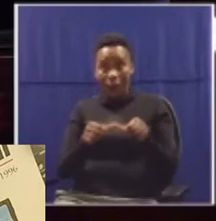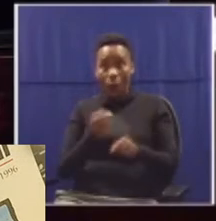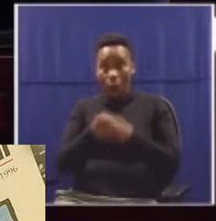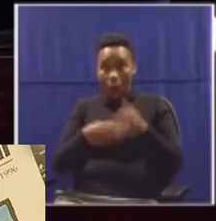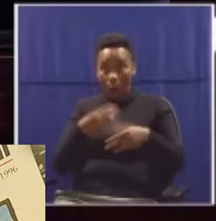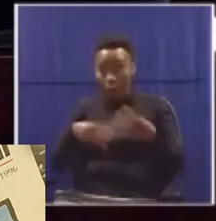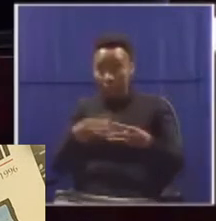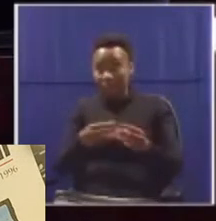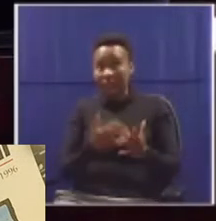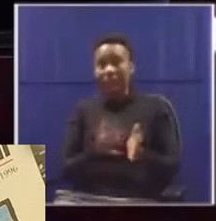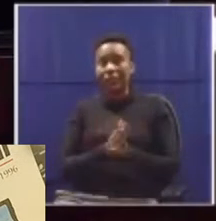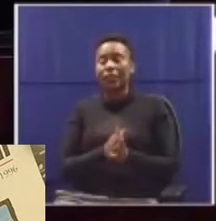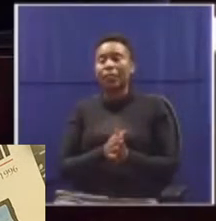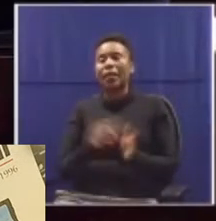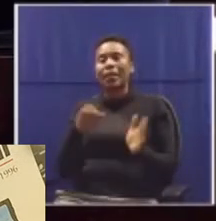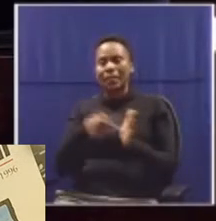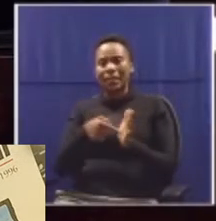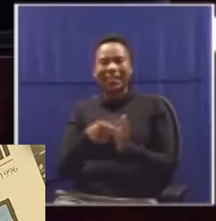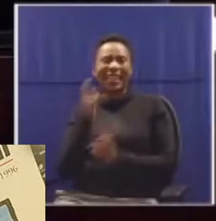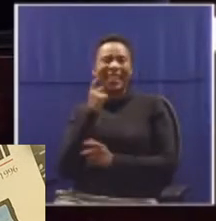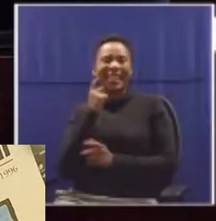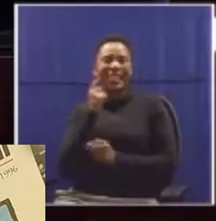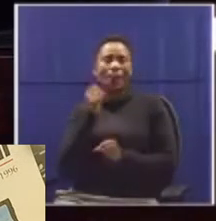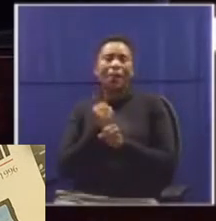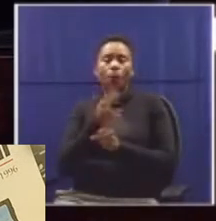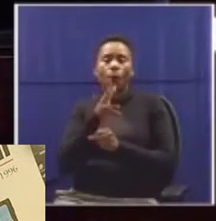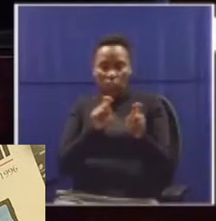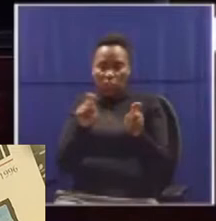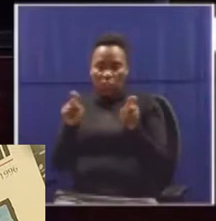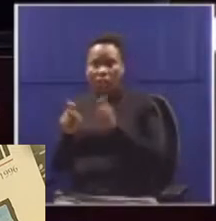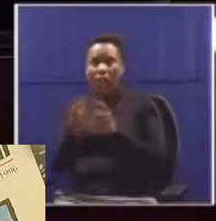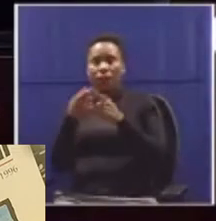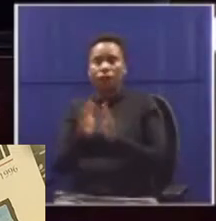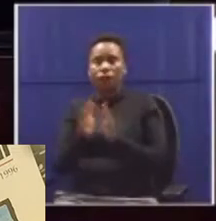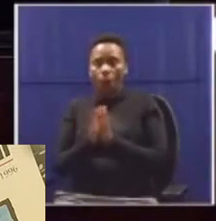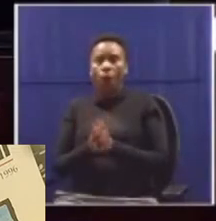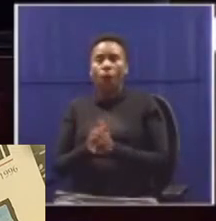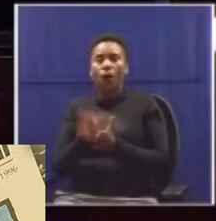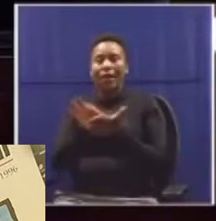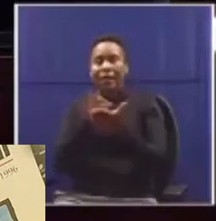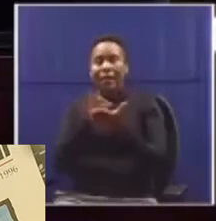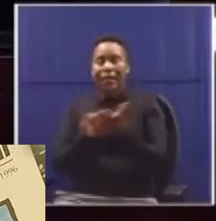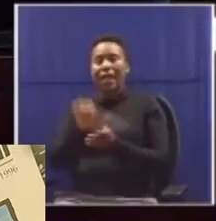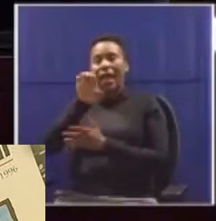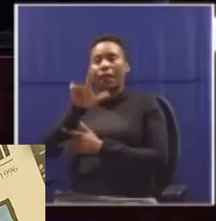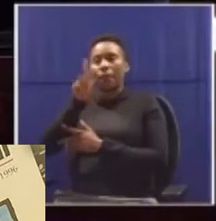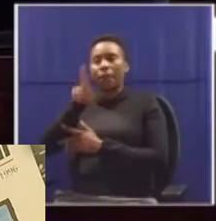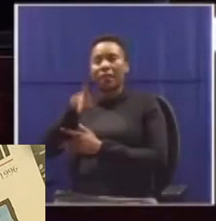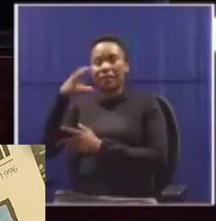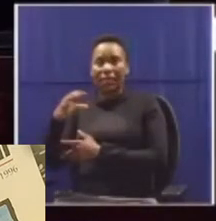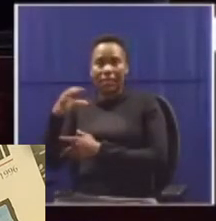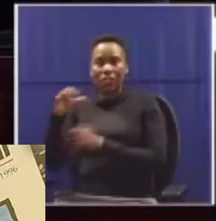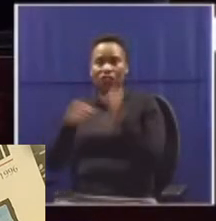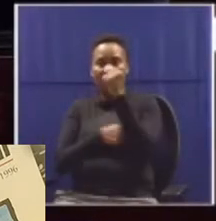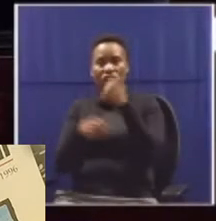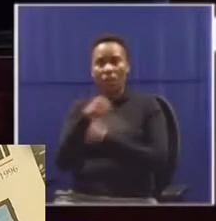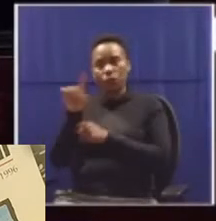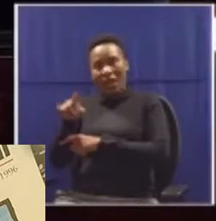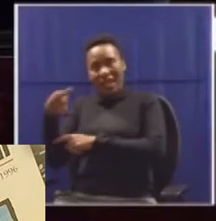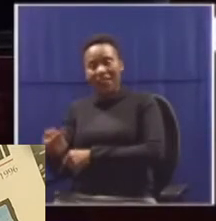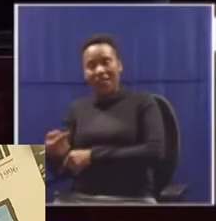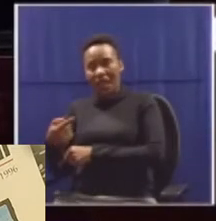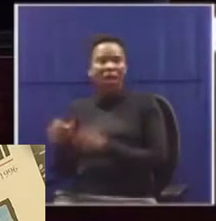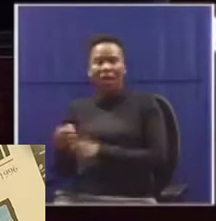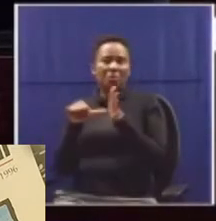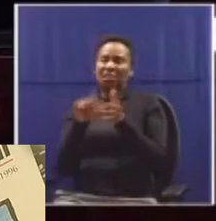these regulations will make it easy to transition from one elected LPC structure to another and provides no fundamental